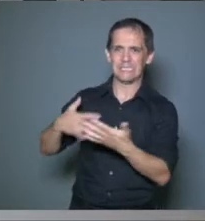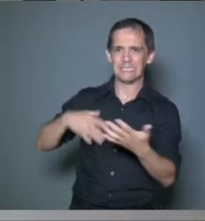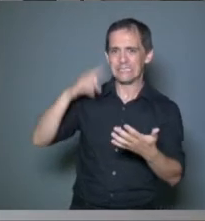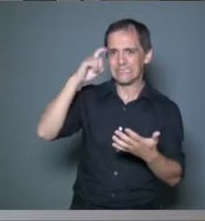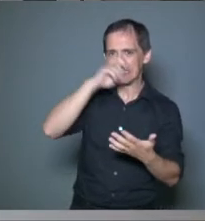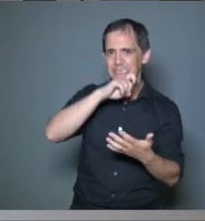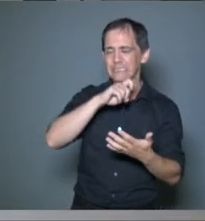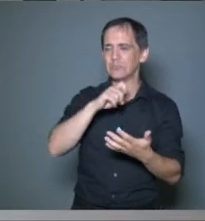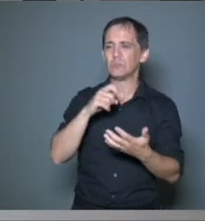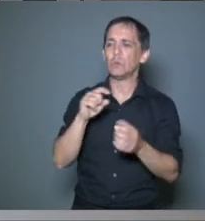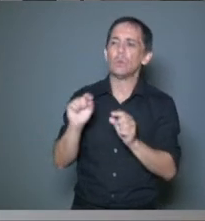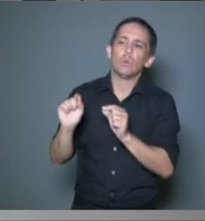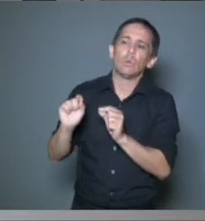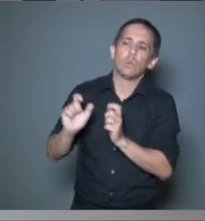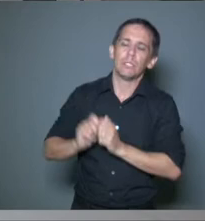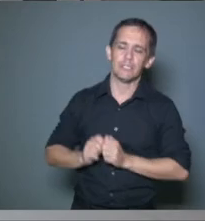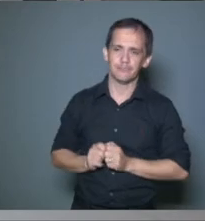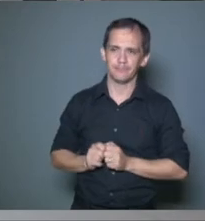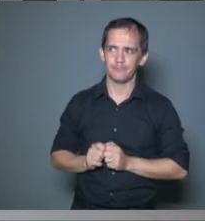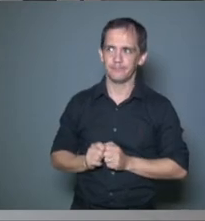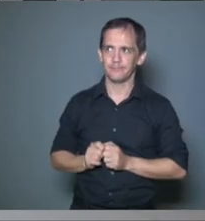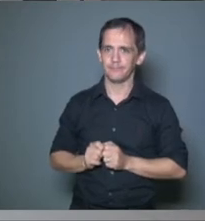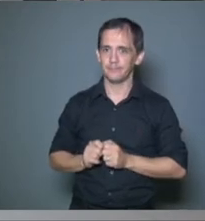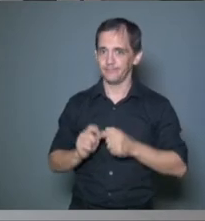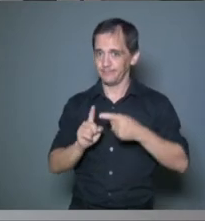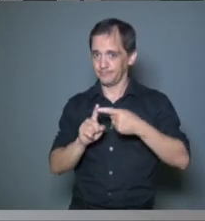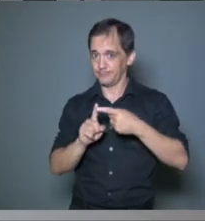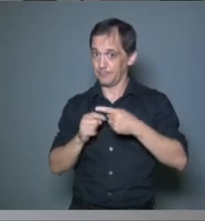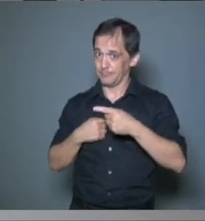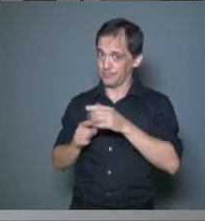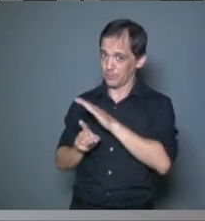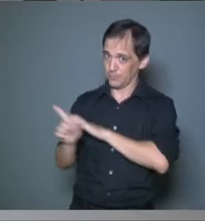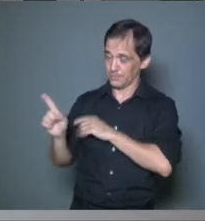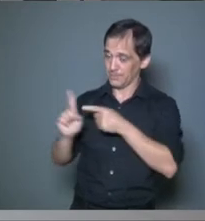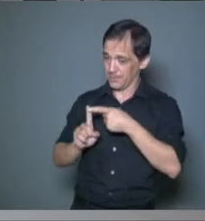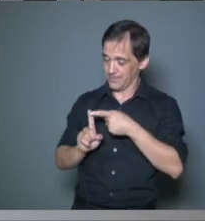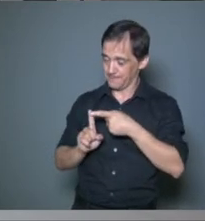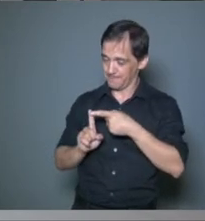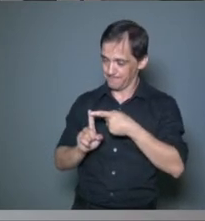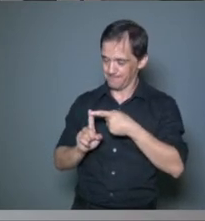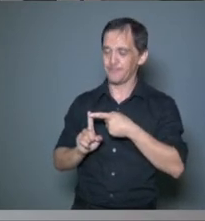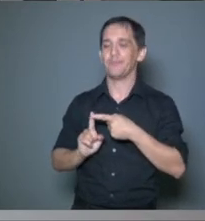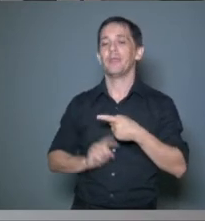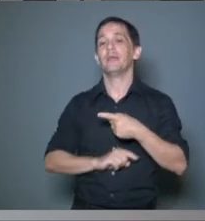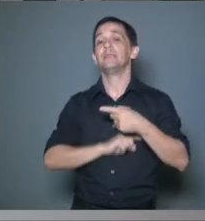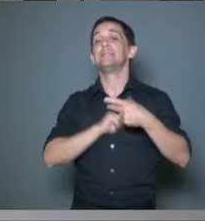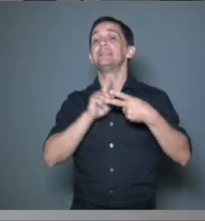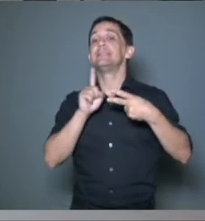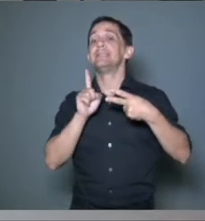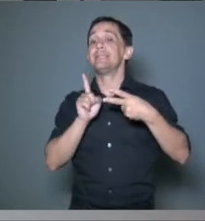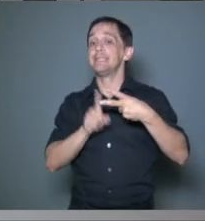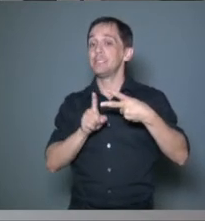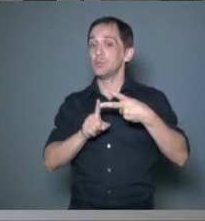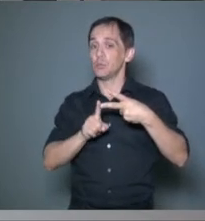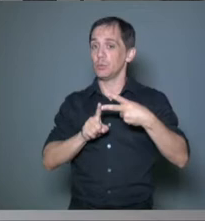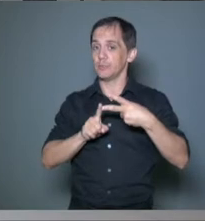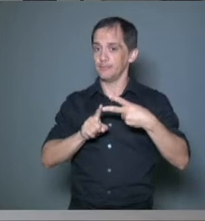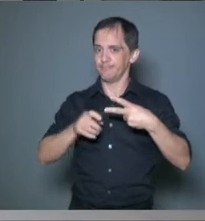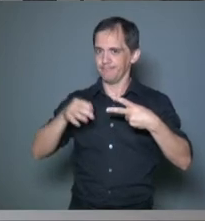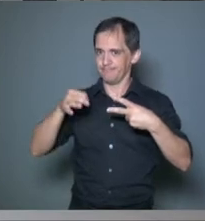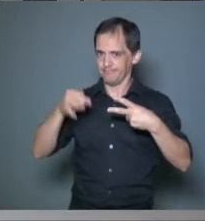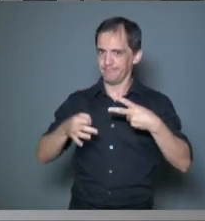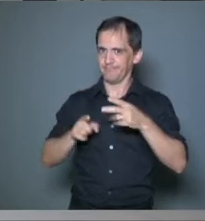I think that's a very important point. So that's my first question. The second one has to do with growth.